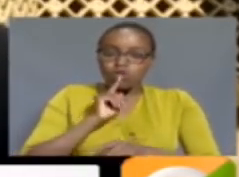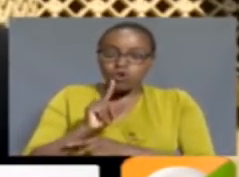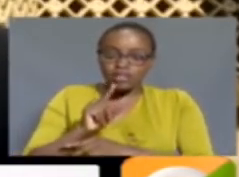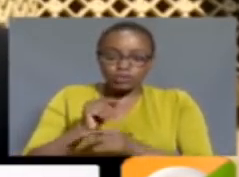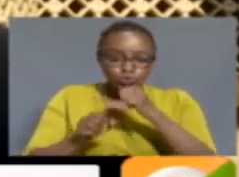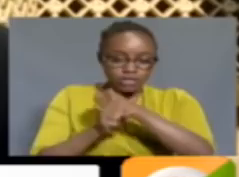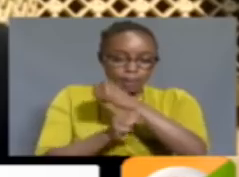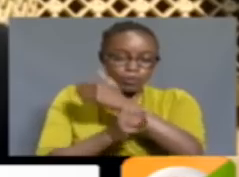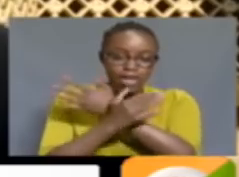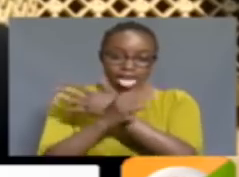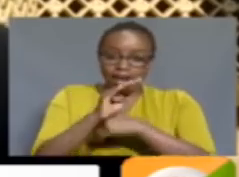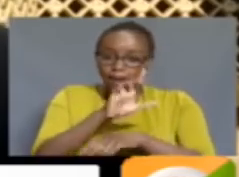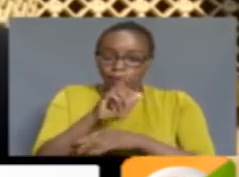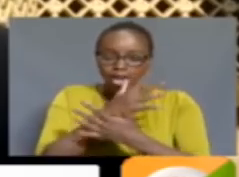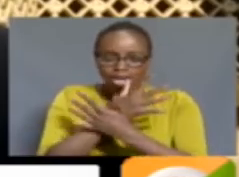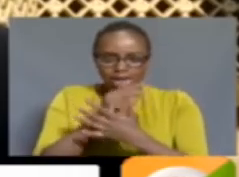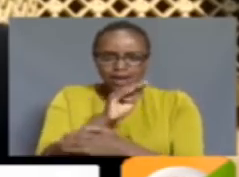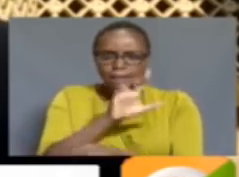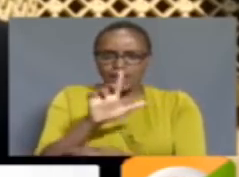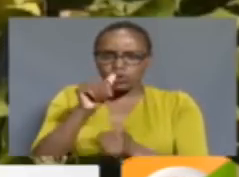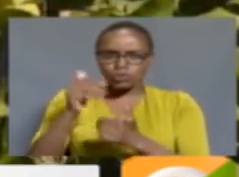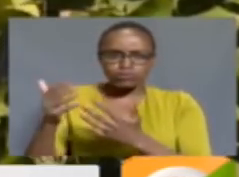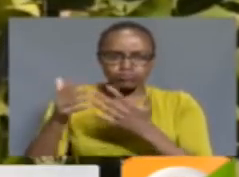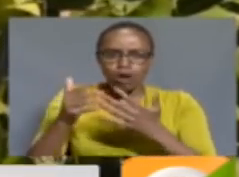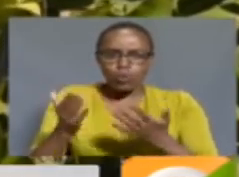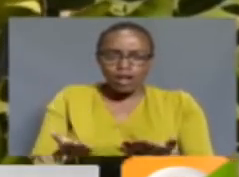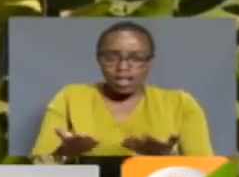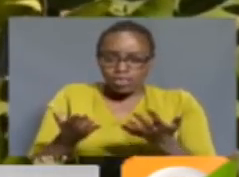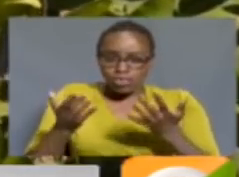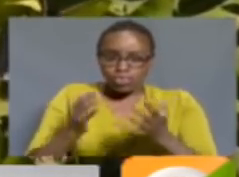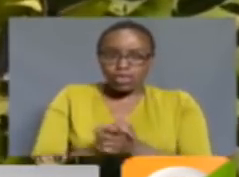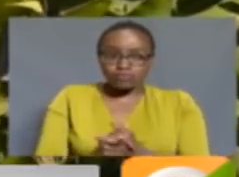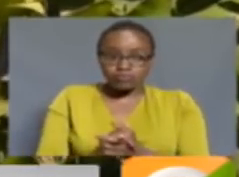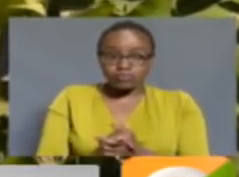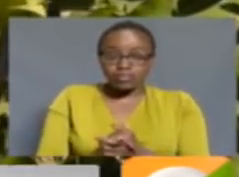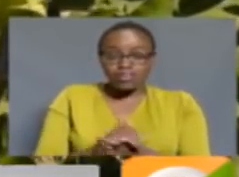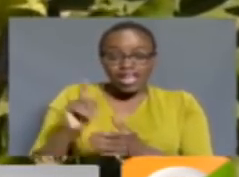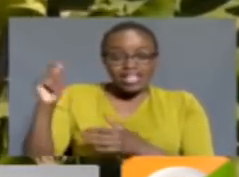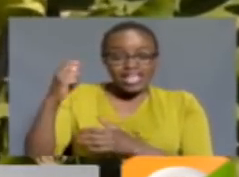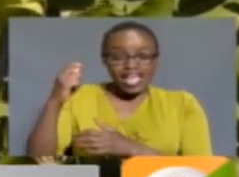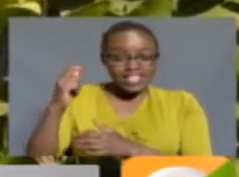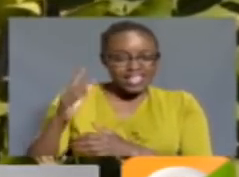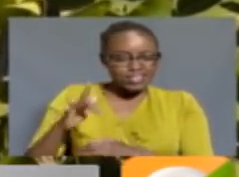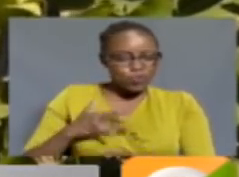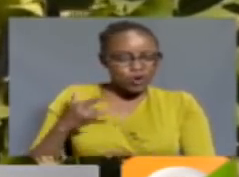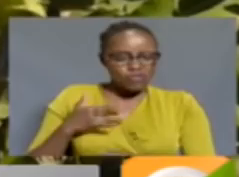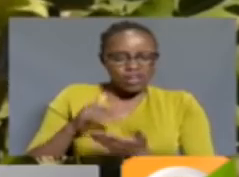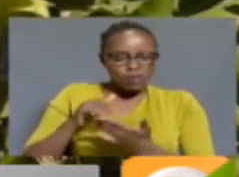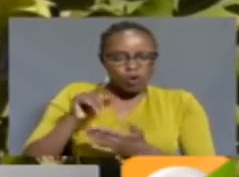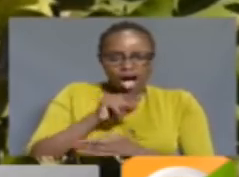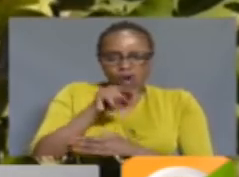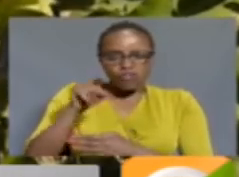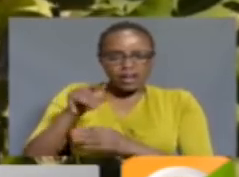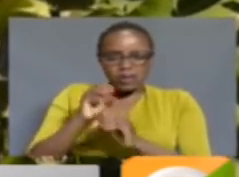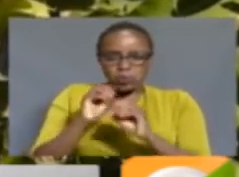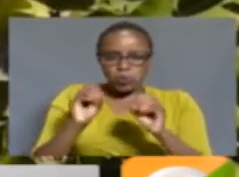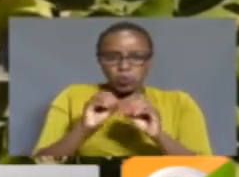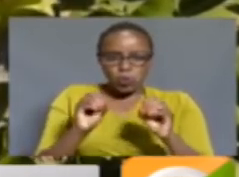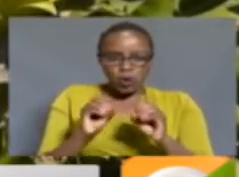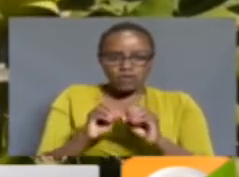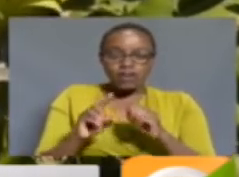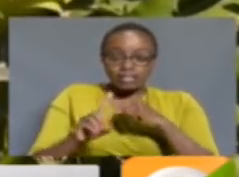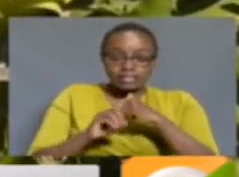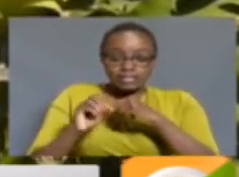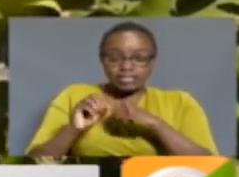bill, any motion that will lessen their burden. I think Kenyans will not feel so offended by giving